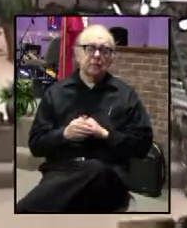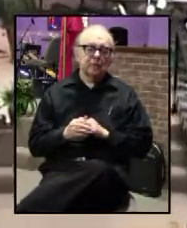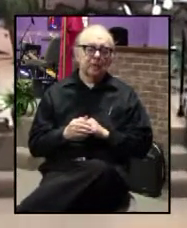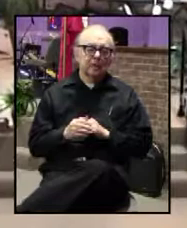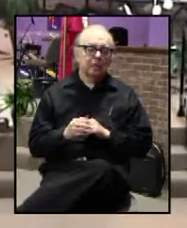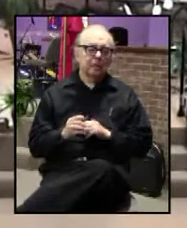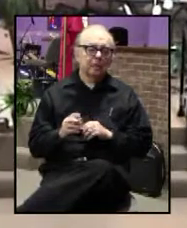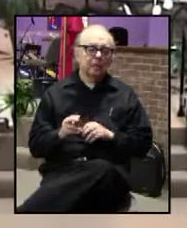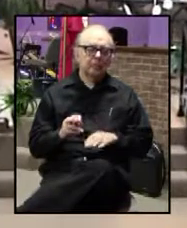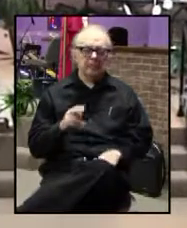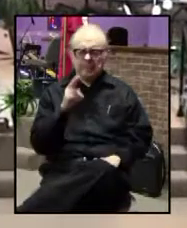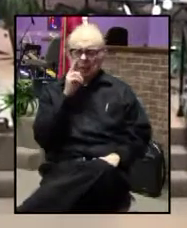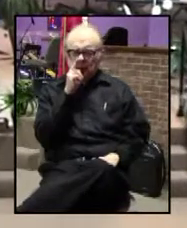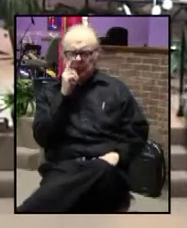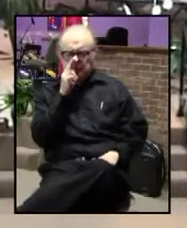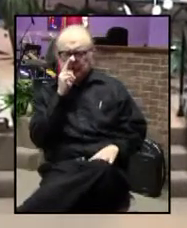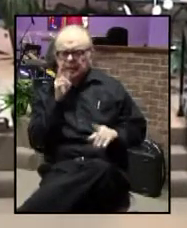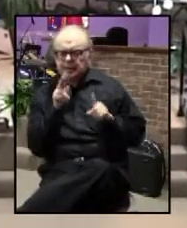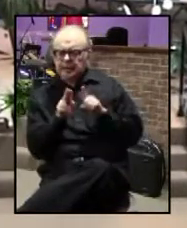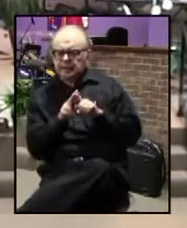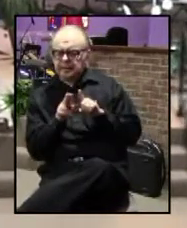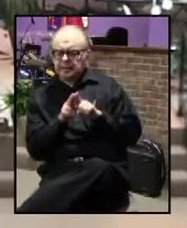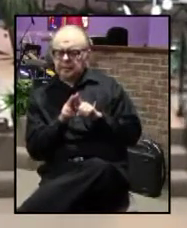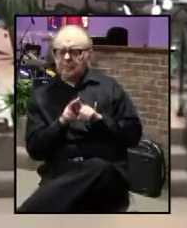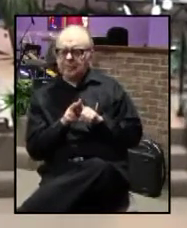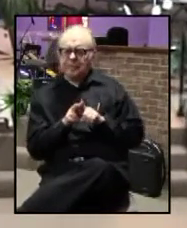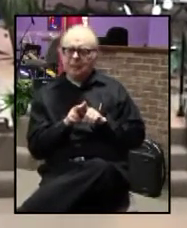You pretend like,